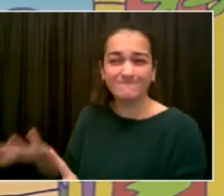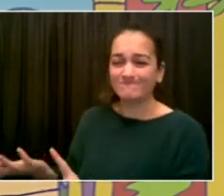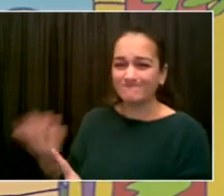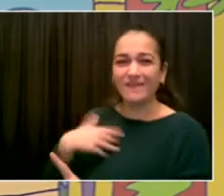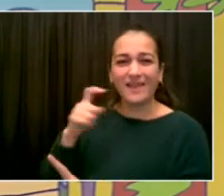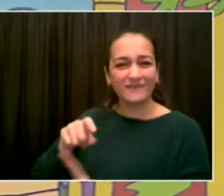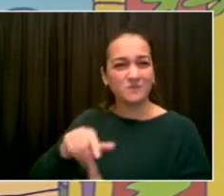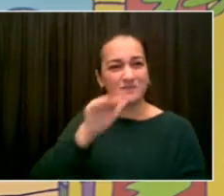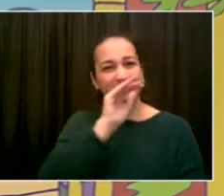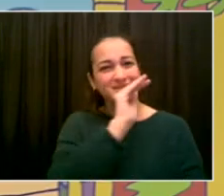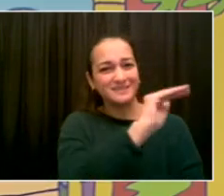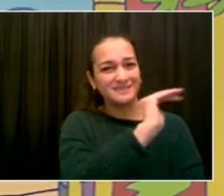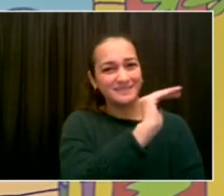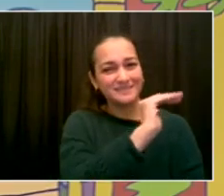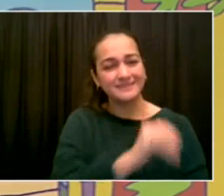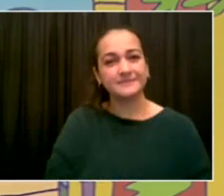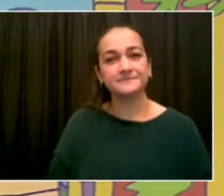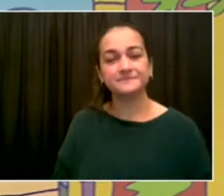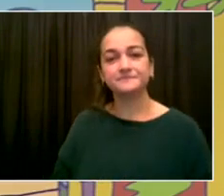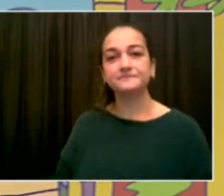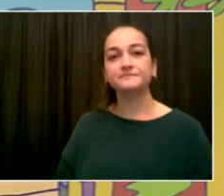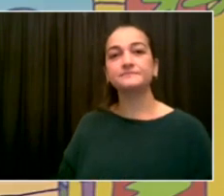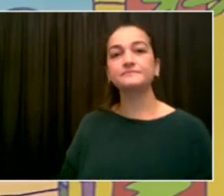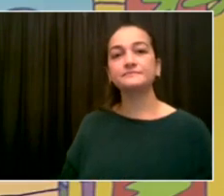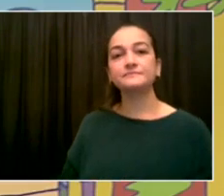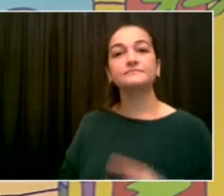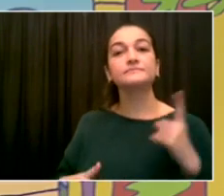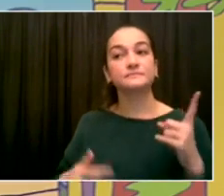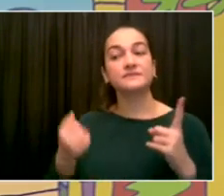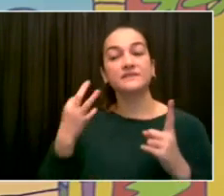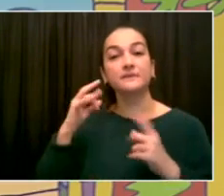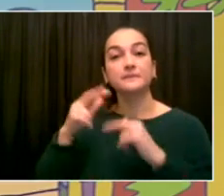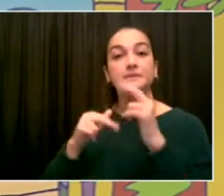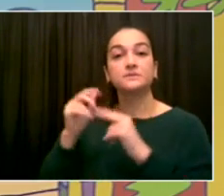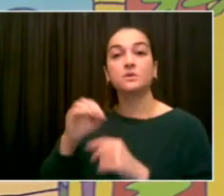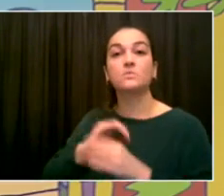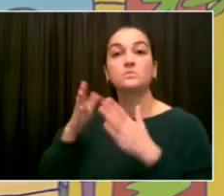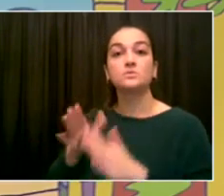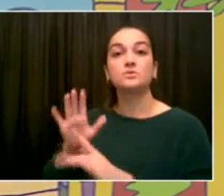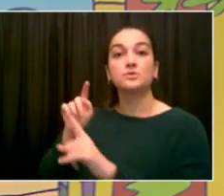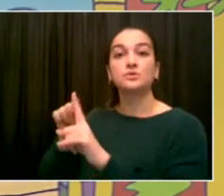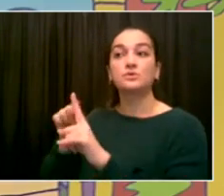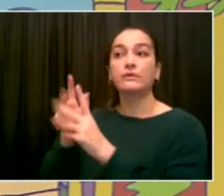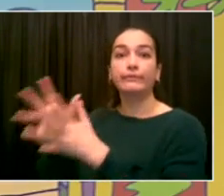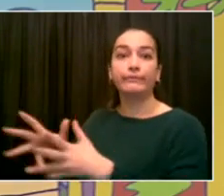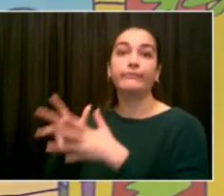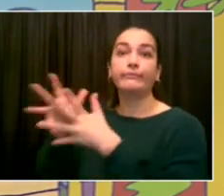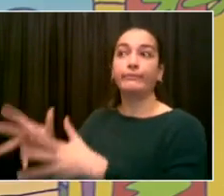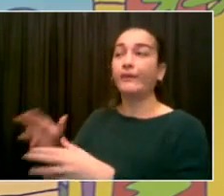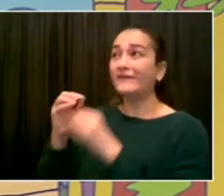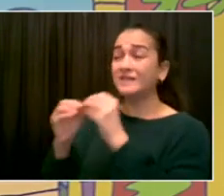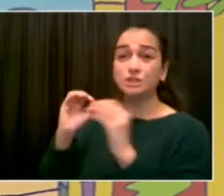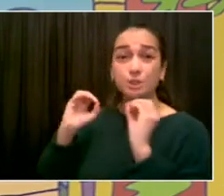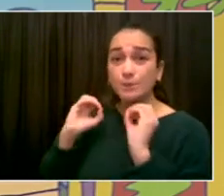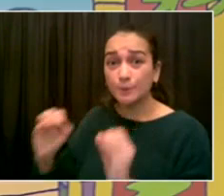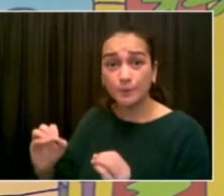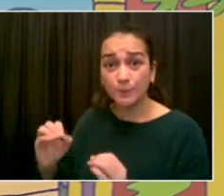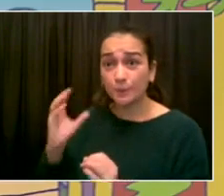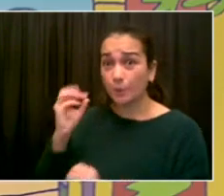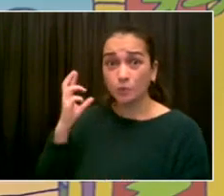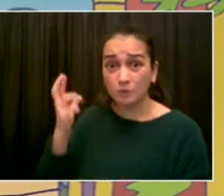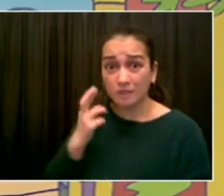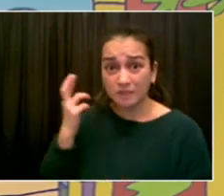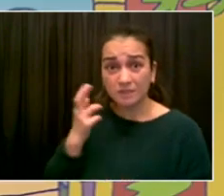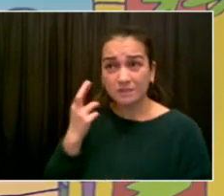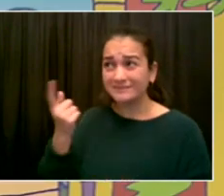leaving a scaffold in place or a shed in place with no purpose. It's not acceptable. We're using a number of tools to try and address it.